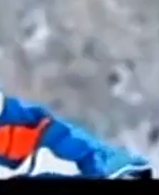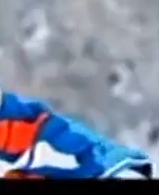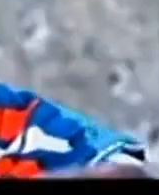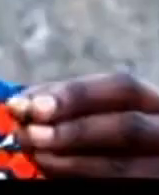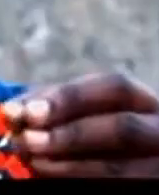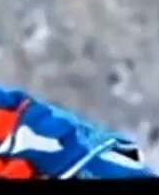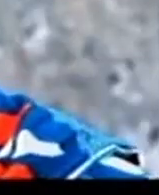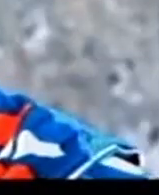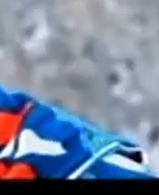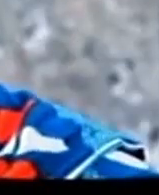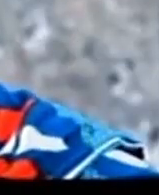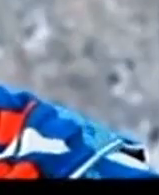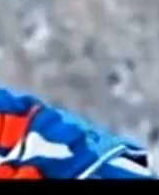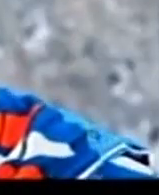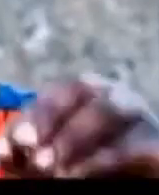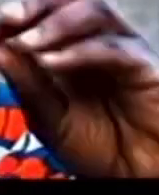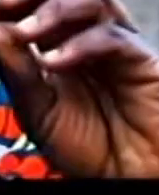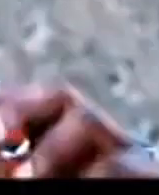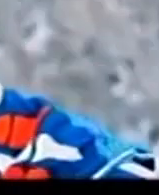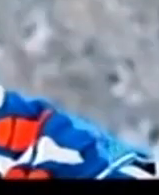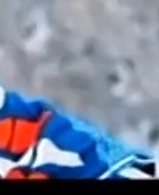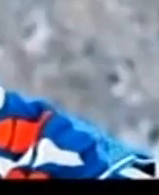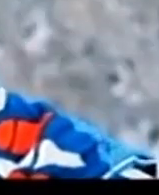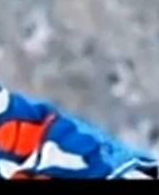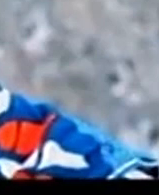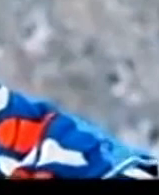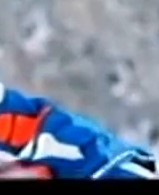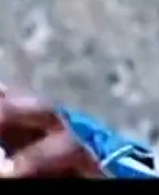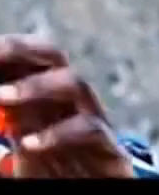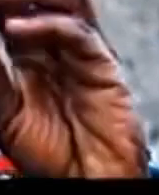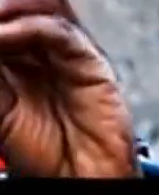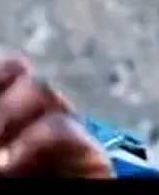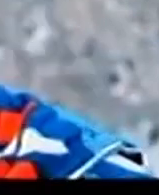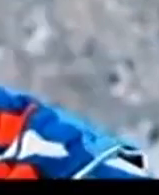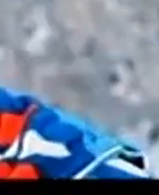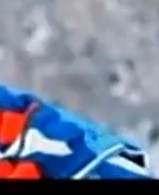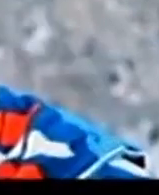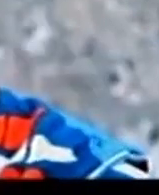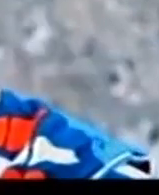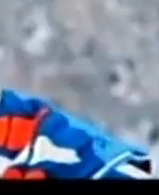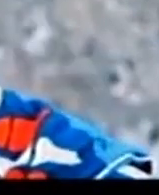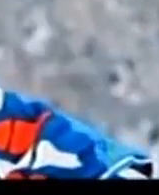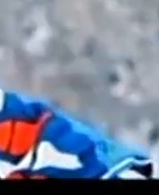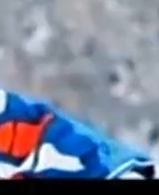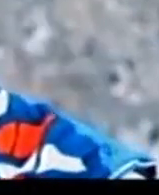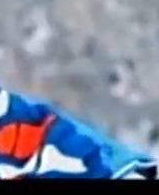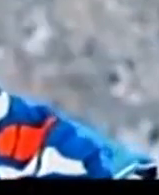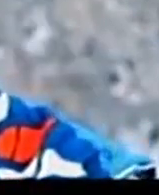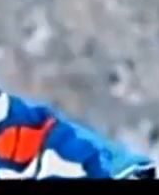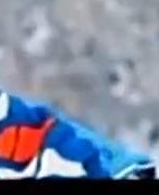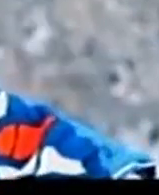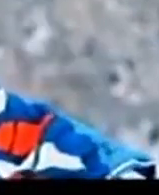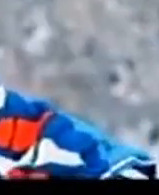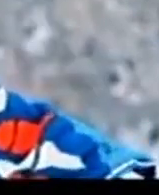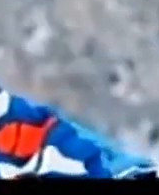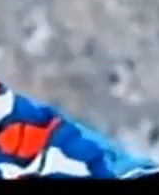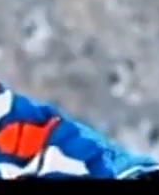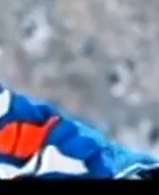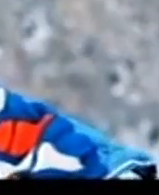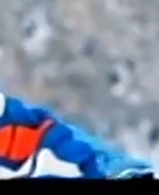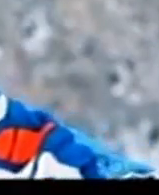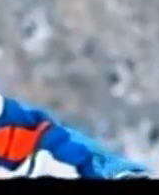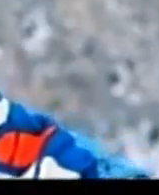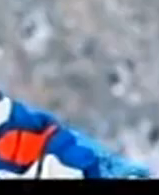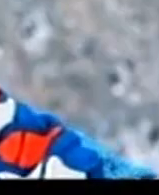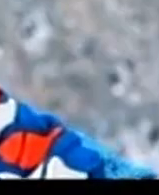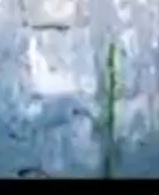no, this thing cannot be put back. We cannot fix it back because